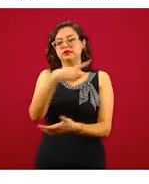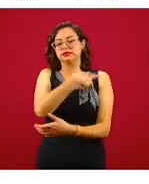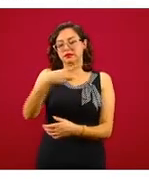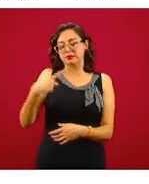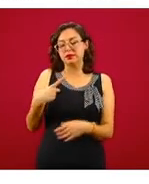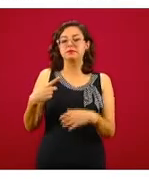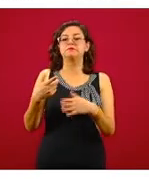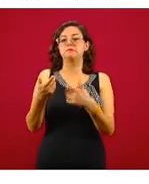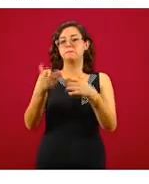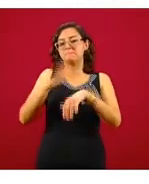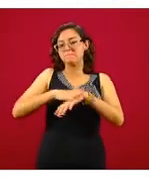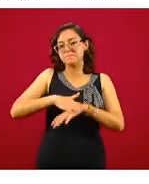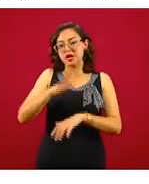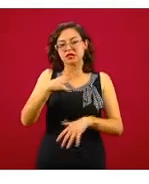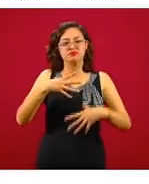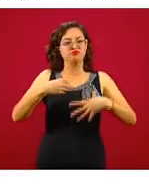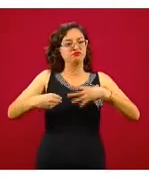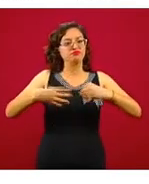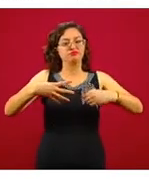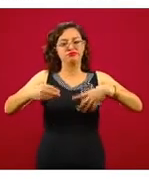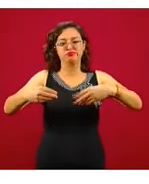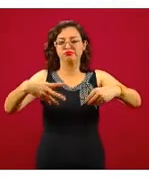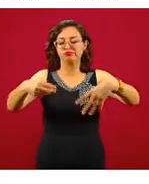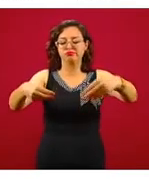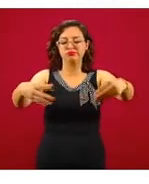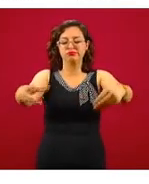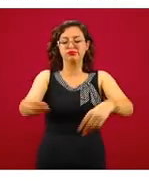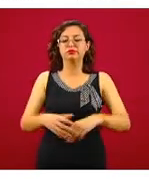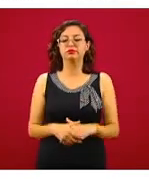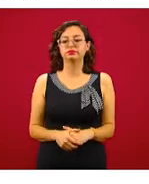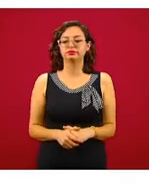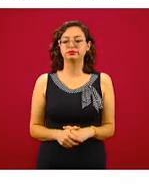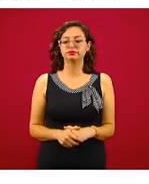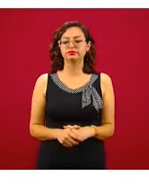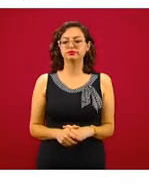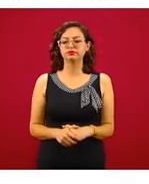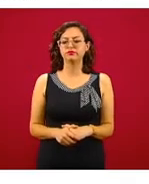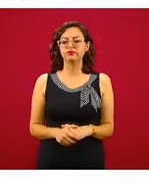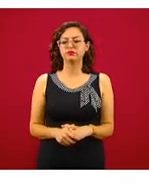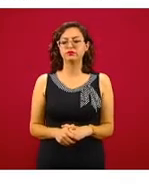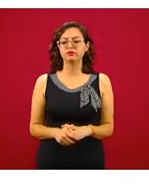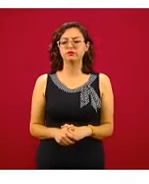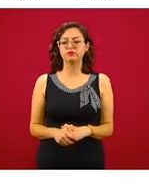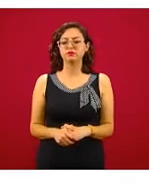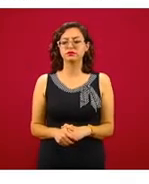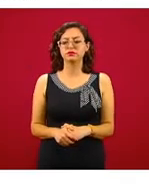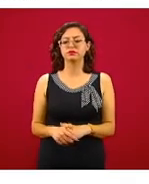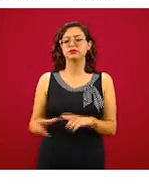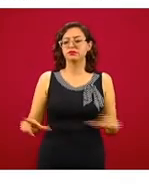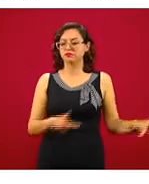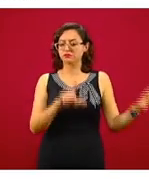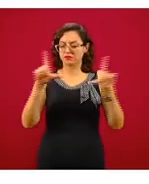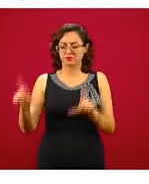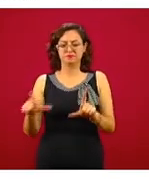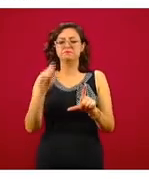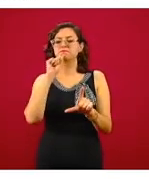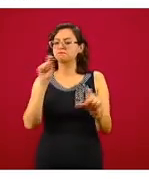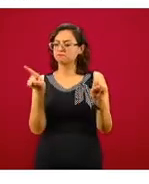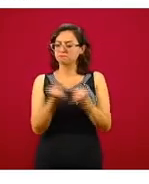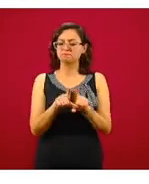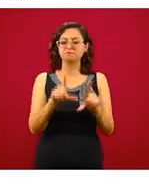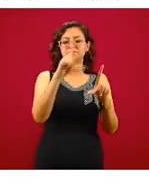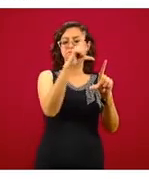lower incidence rates. Remember, the incidence rate is calculated on the basis of the population, and it represents the number of